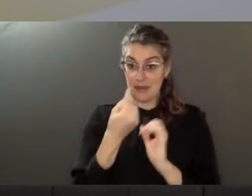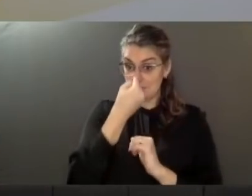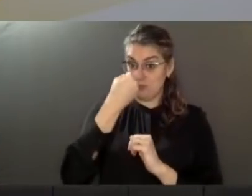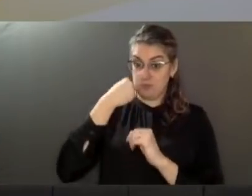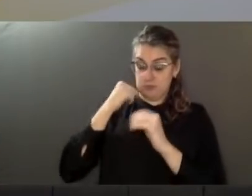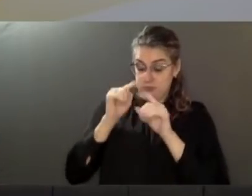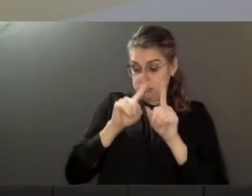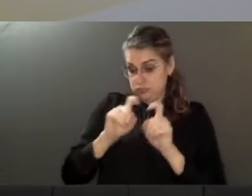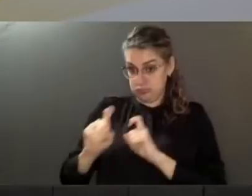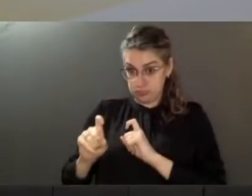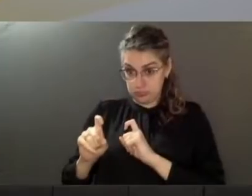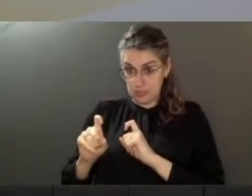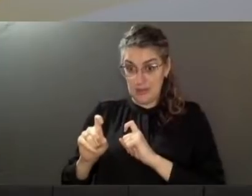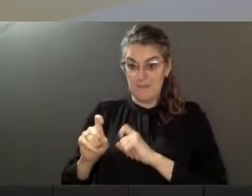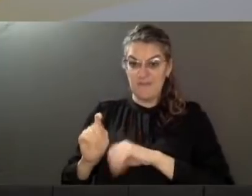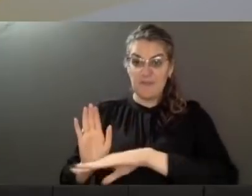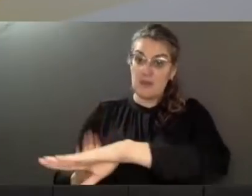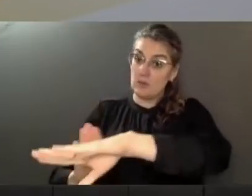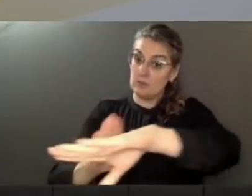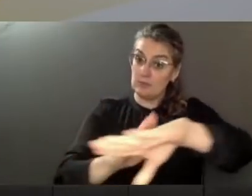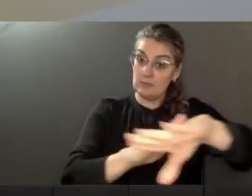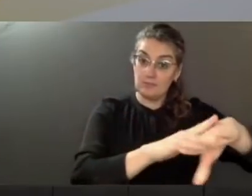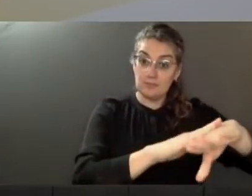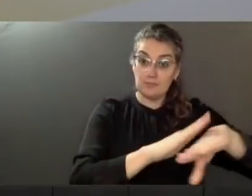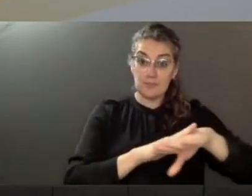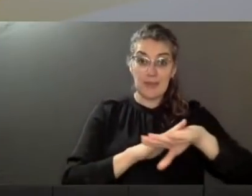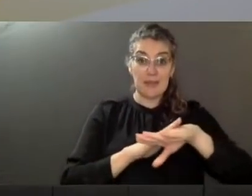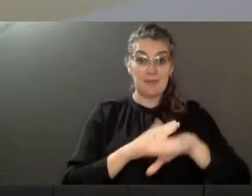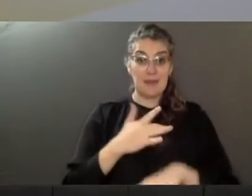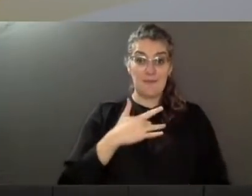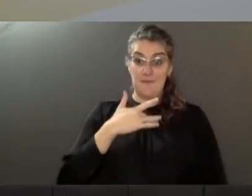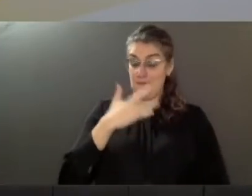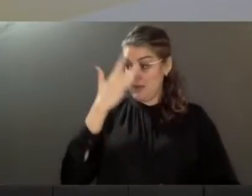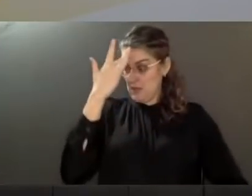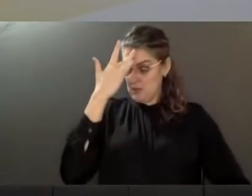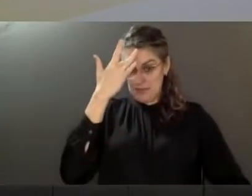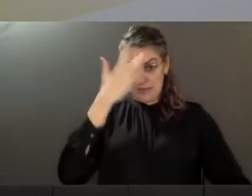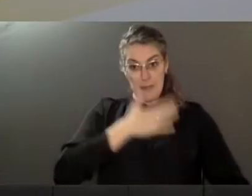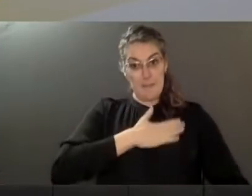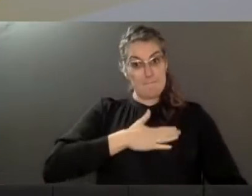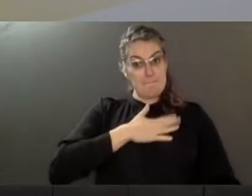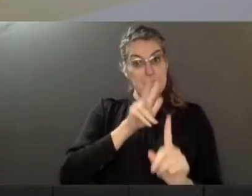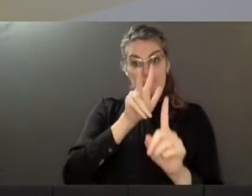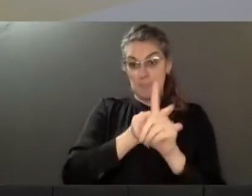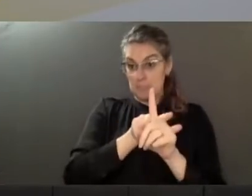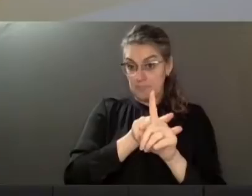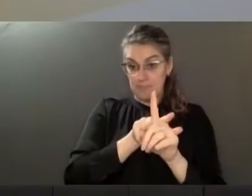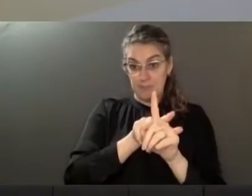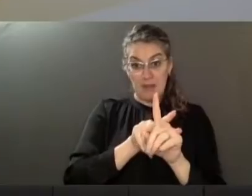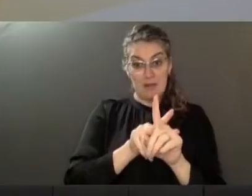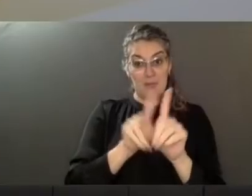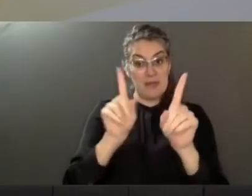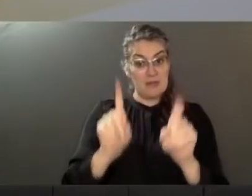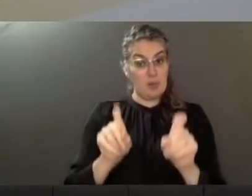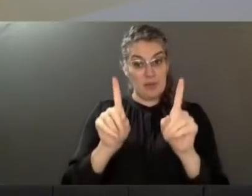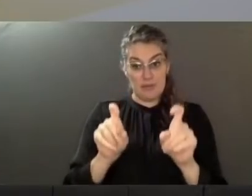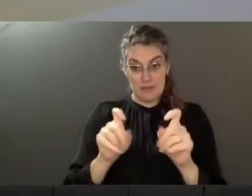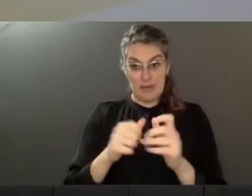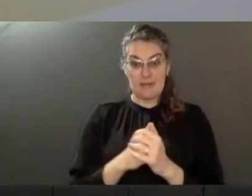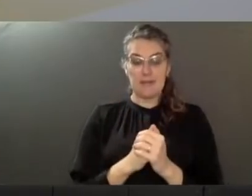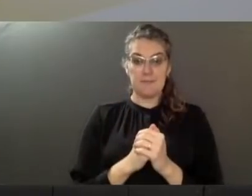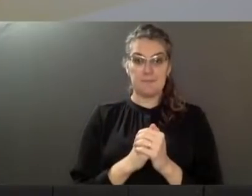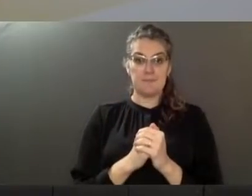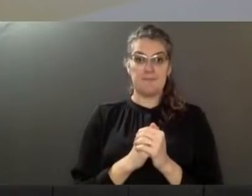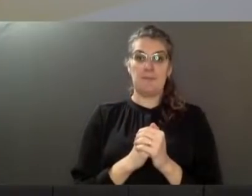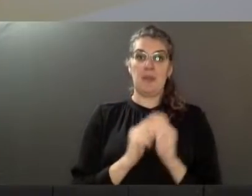COVID-19. And I know 10 months in, I still need to talk about isolation.